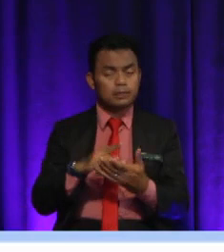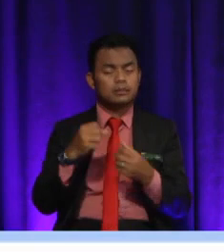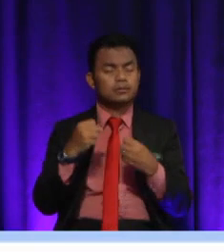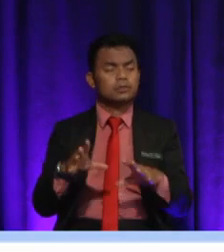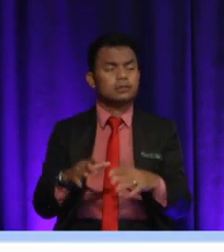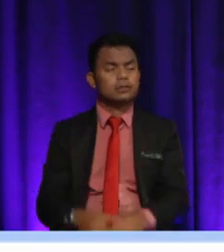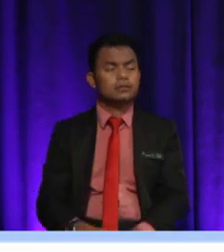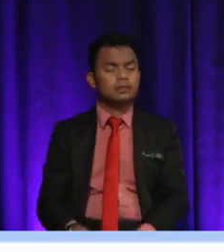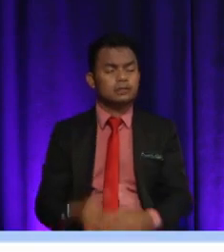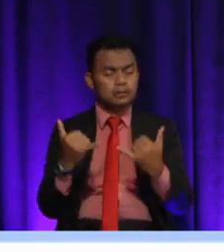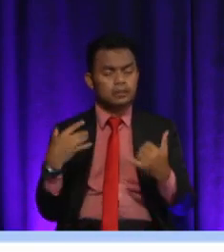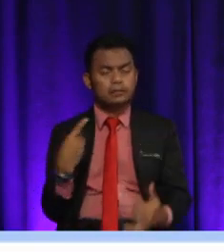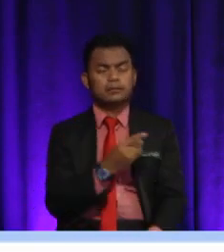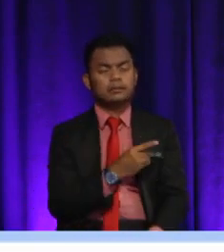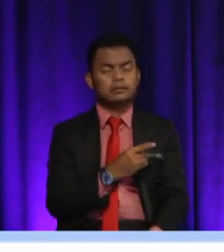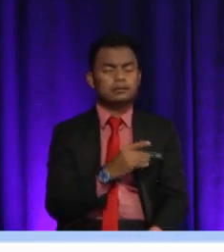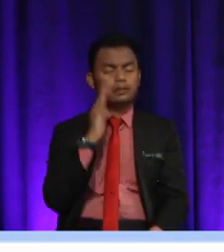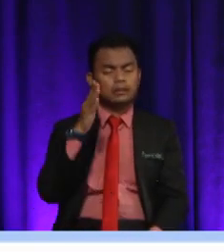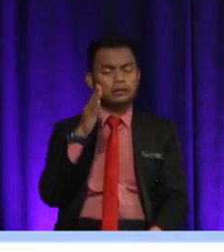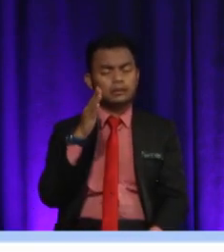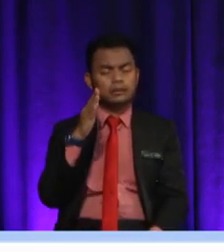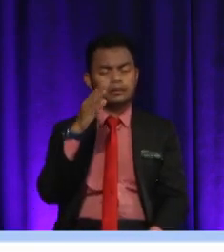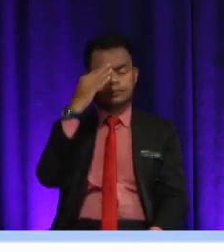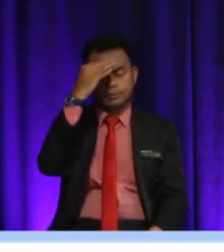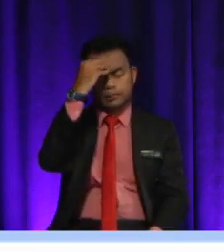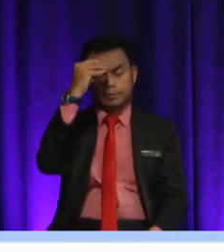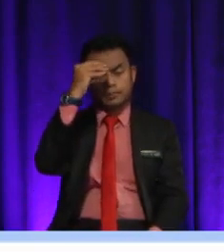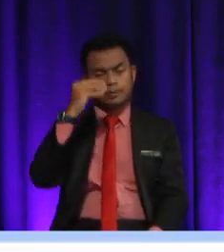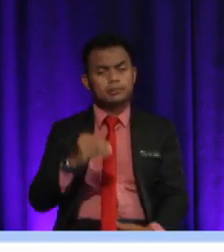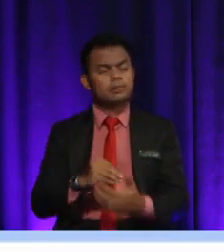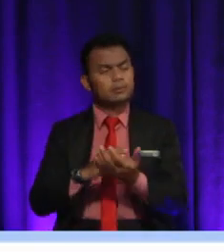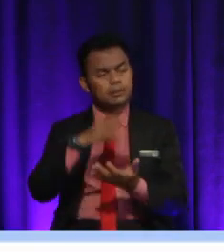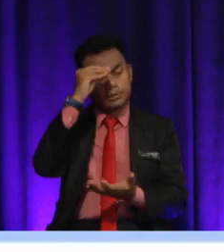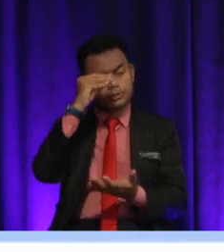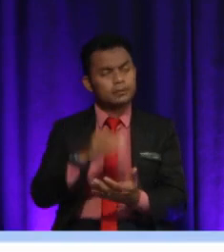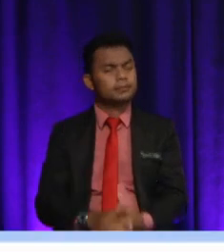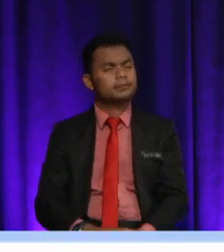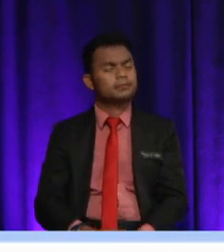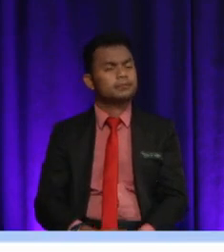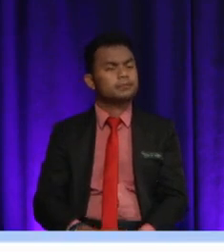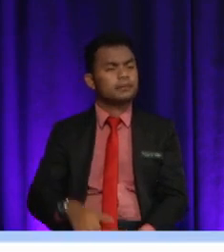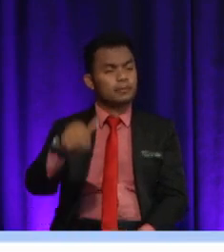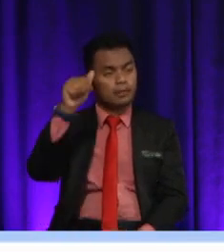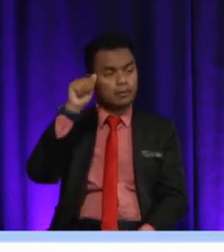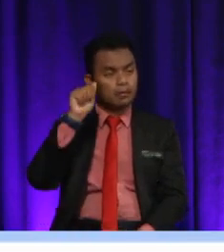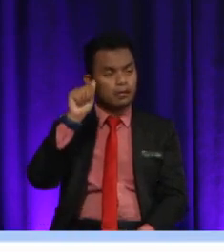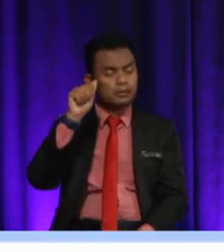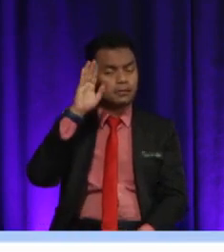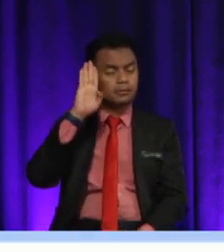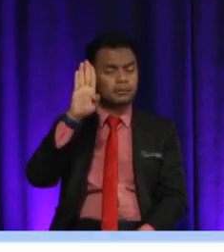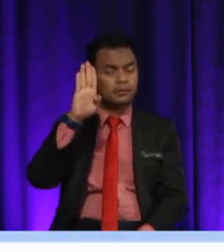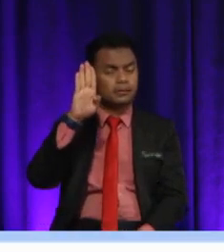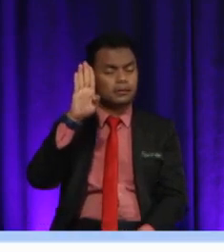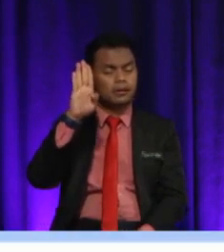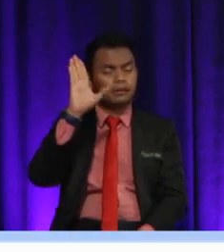Now we need to compare it to the other options. We've got option A, her parents bought a camera for her. Option B, she always